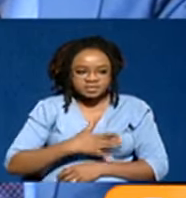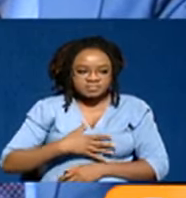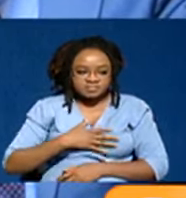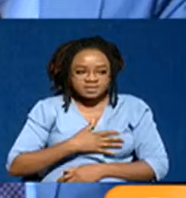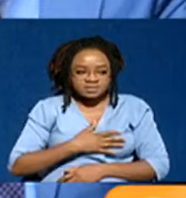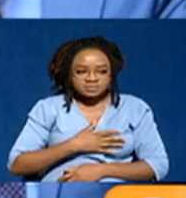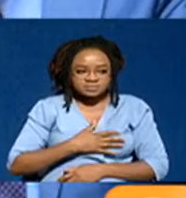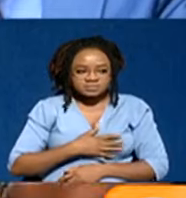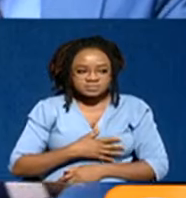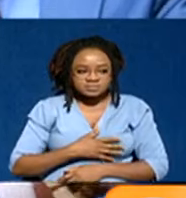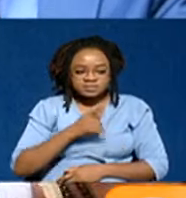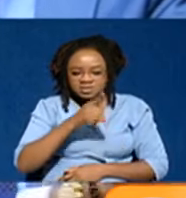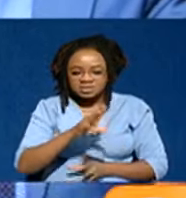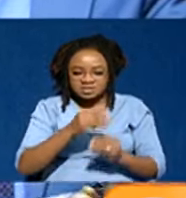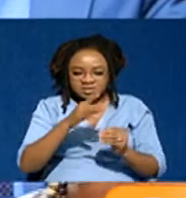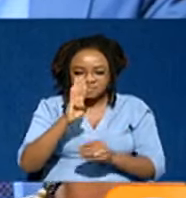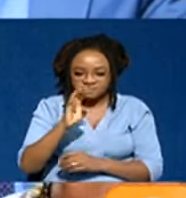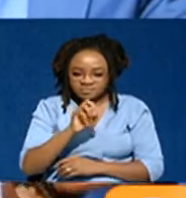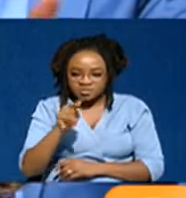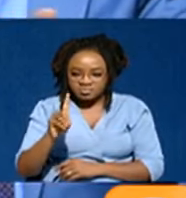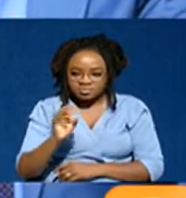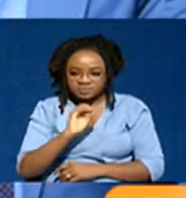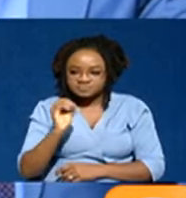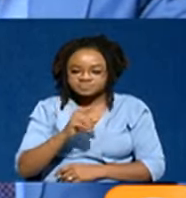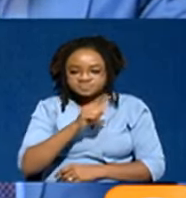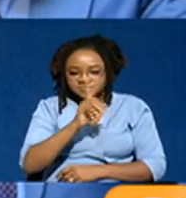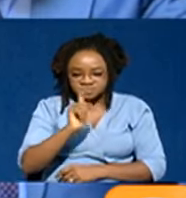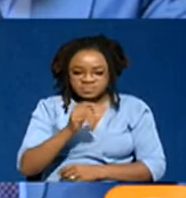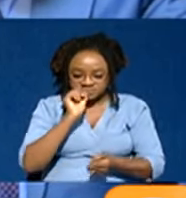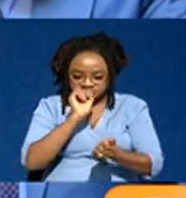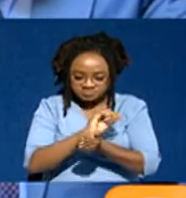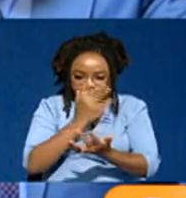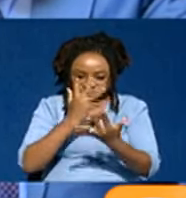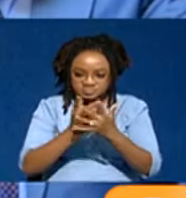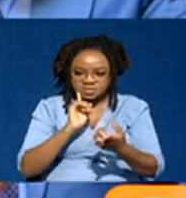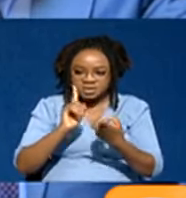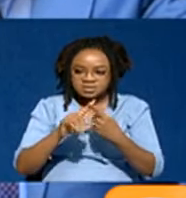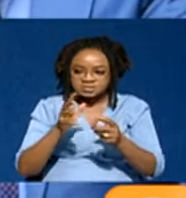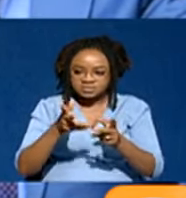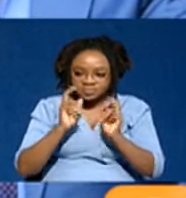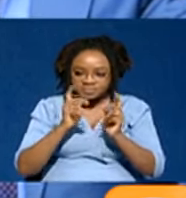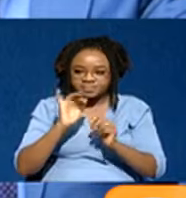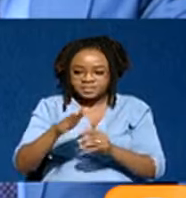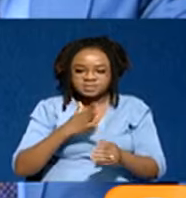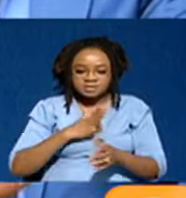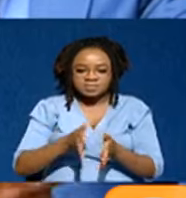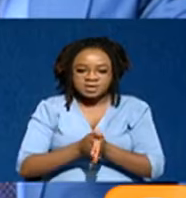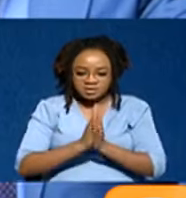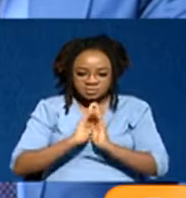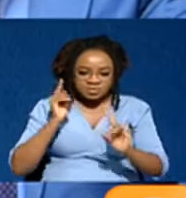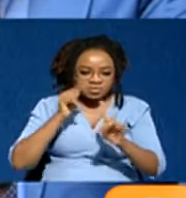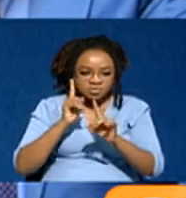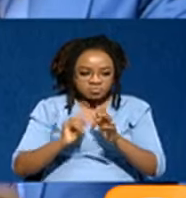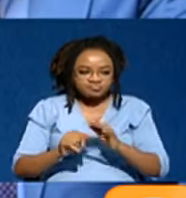him to any bond or bail terms. I think he should be in detention until we get to the point of hearing. That is our kind request. So that, Your Honor,